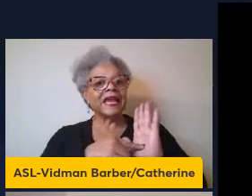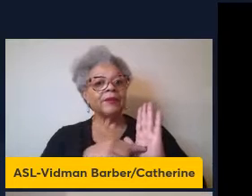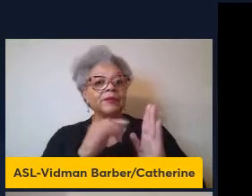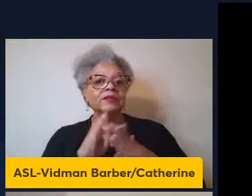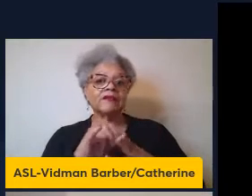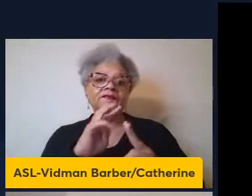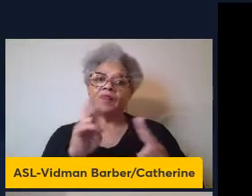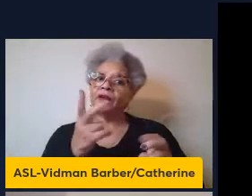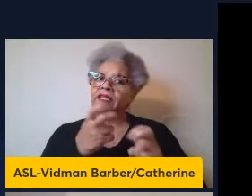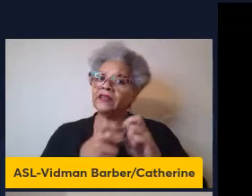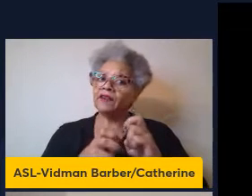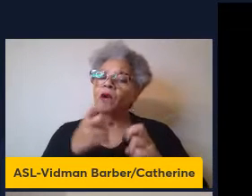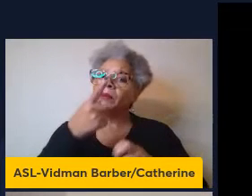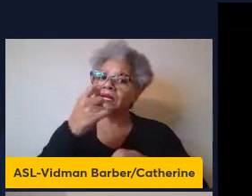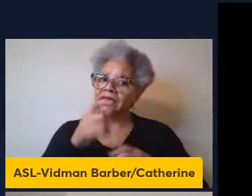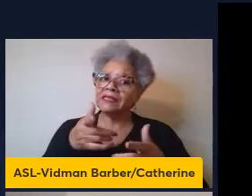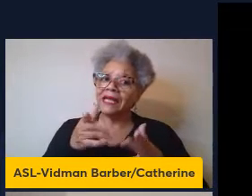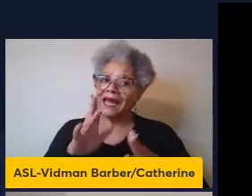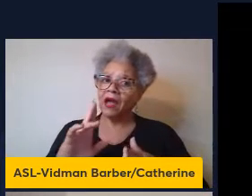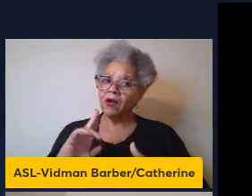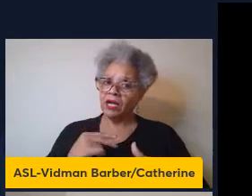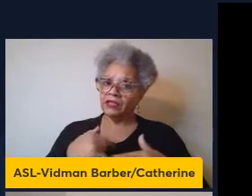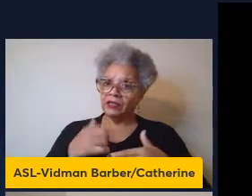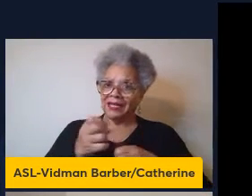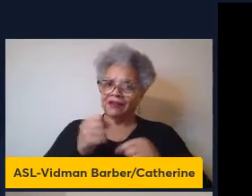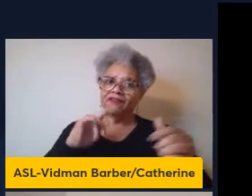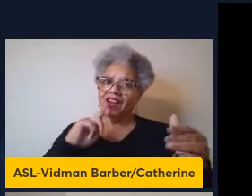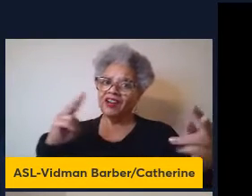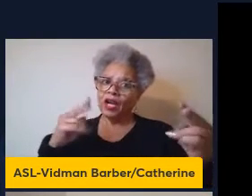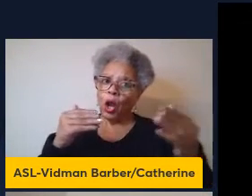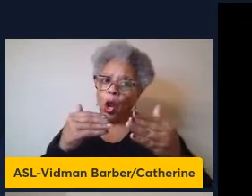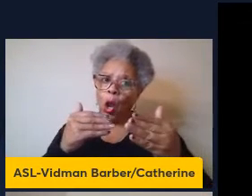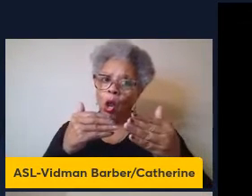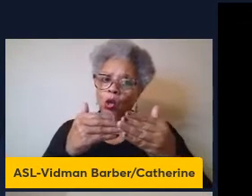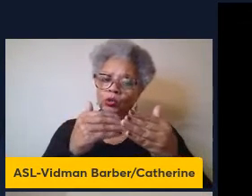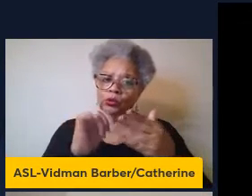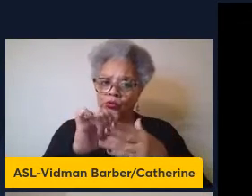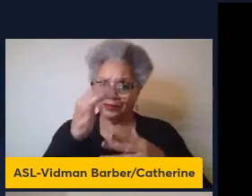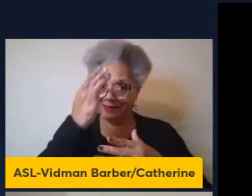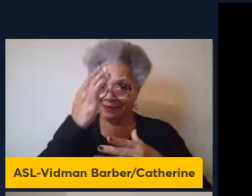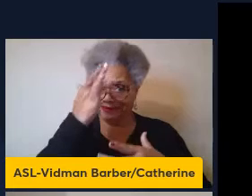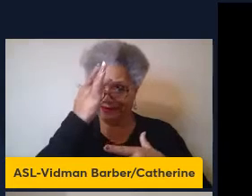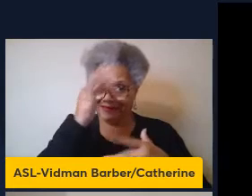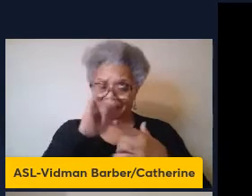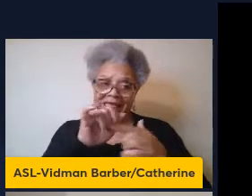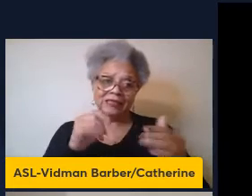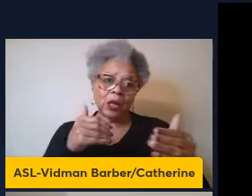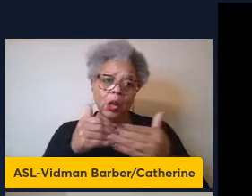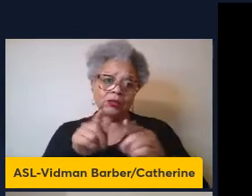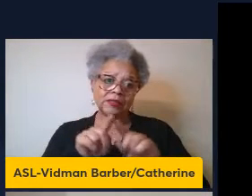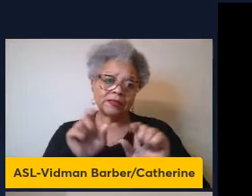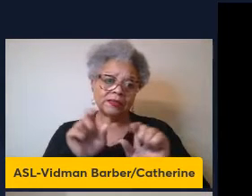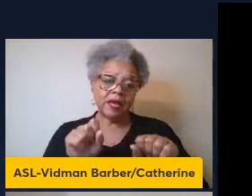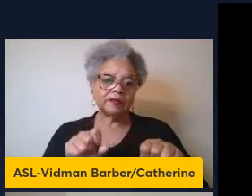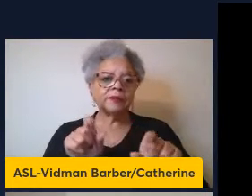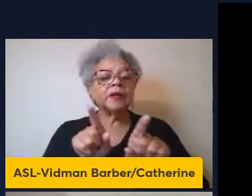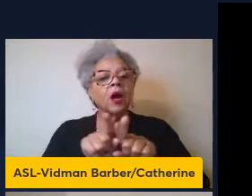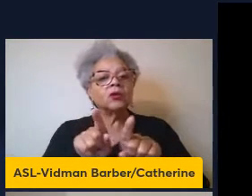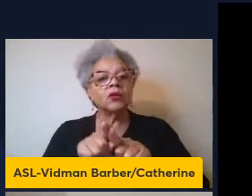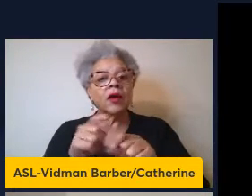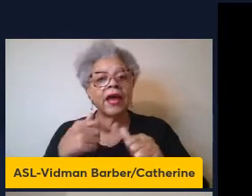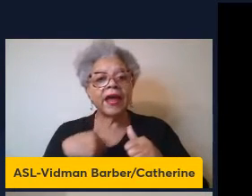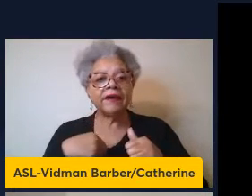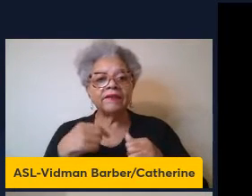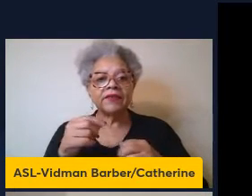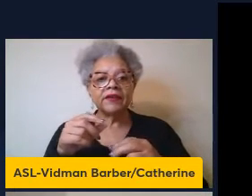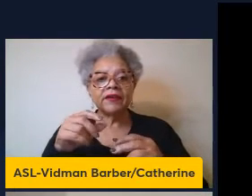because it really allows us to be able to be as close to the disease burden as we can, and also have the facilities to